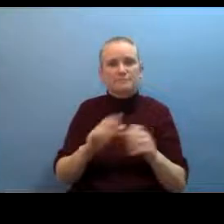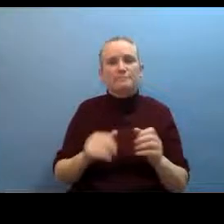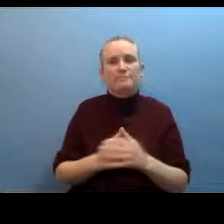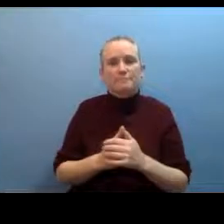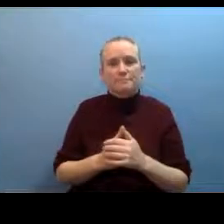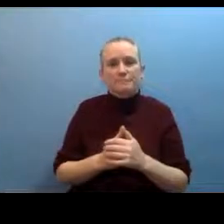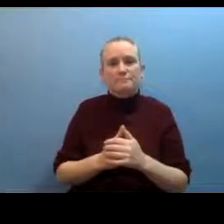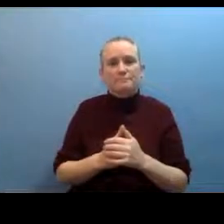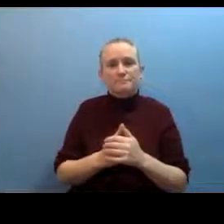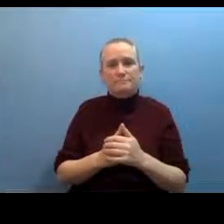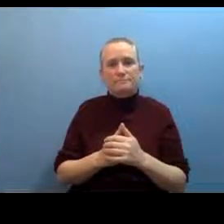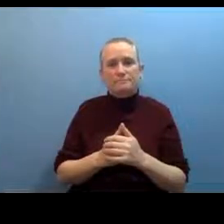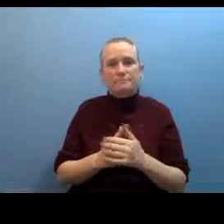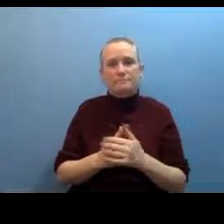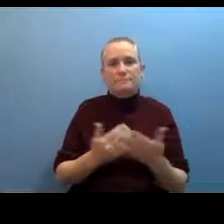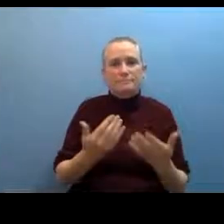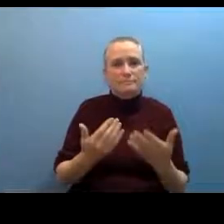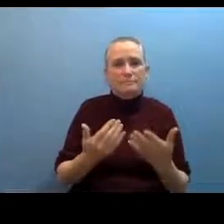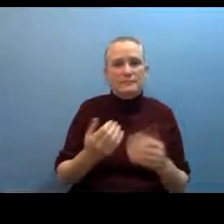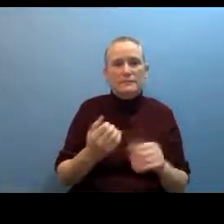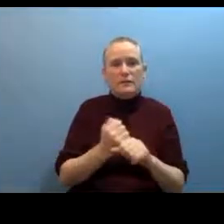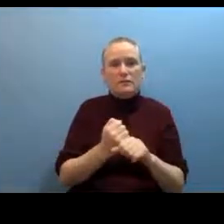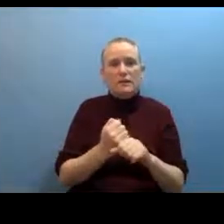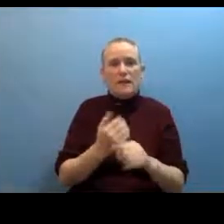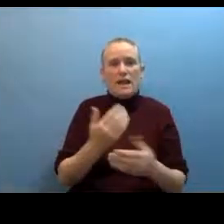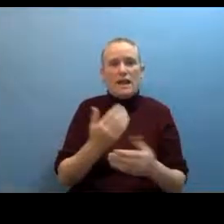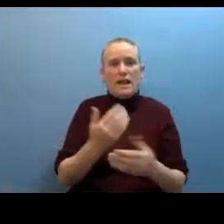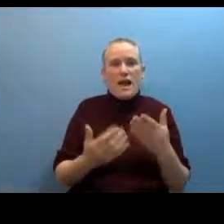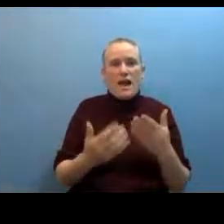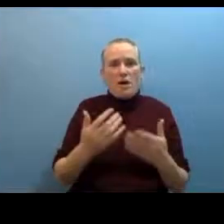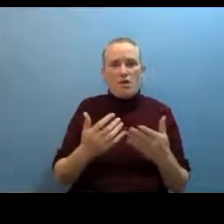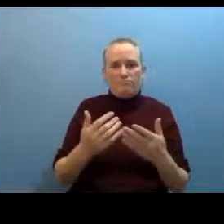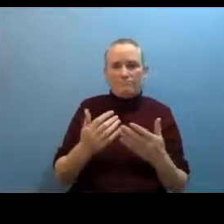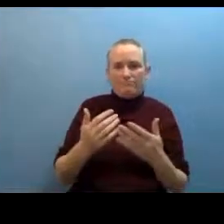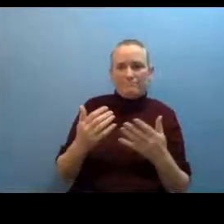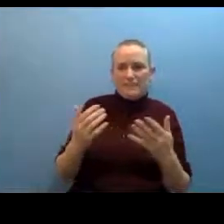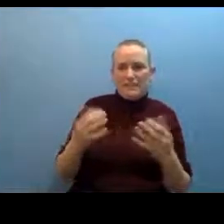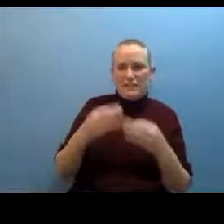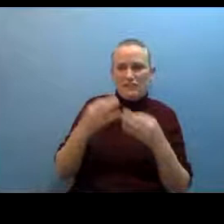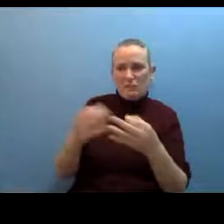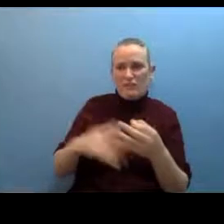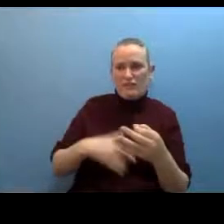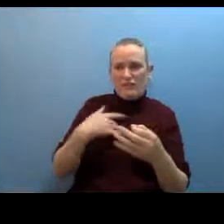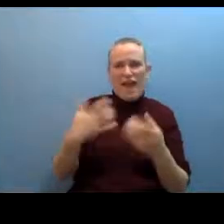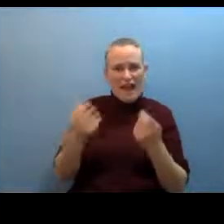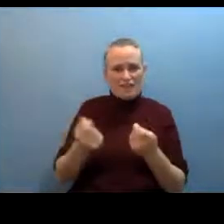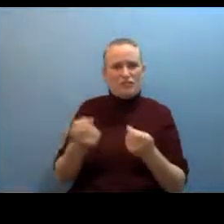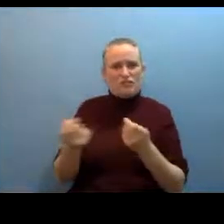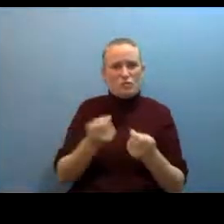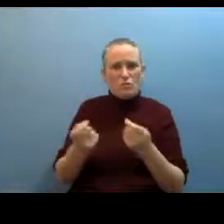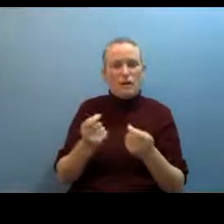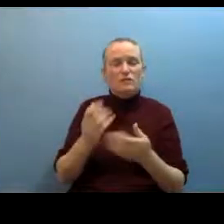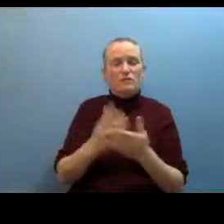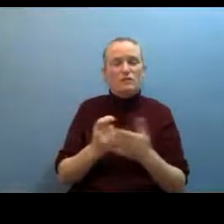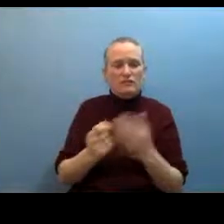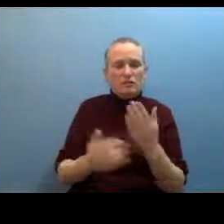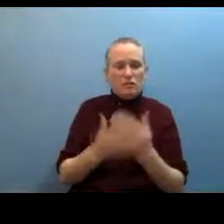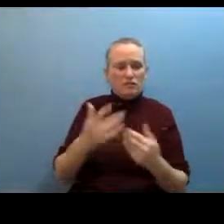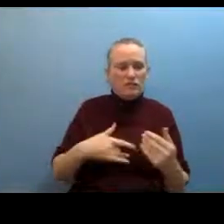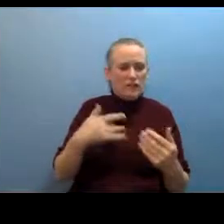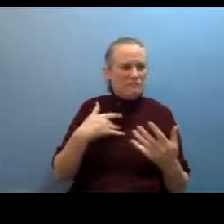of control, and it can help with when a young person's feeling maybe quite overwhelmed with the situation, just to kind of process it in that